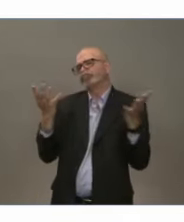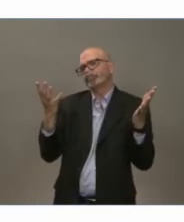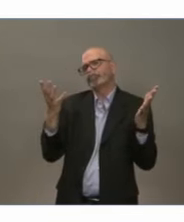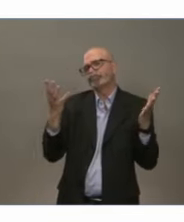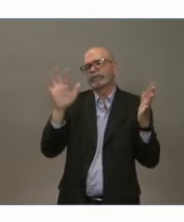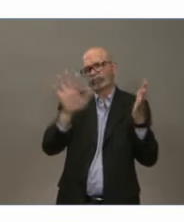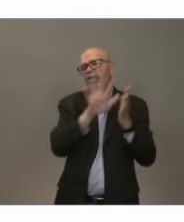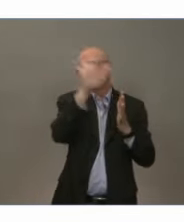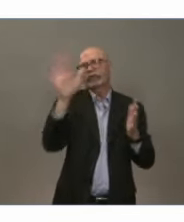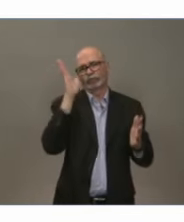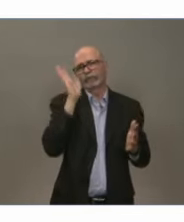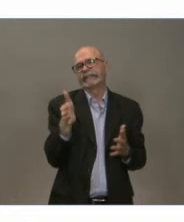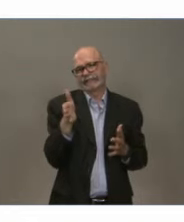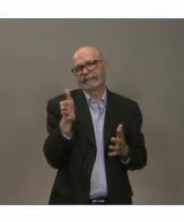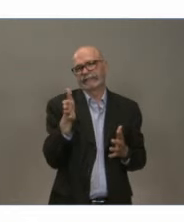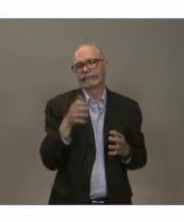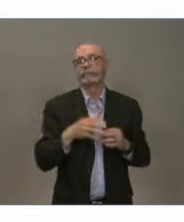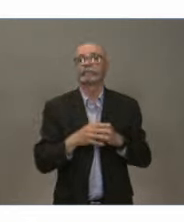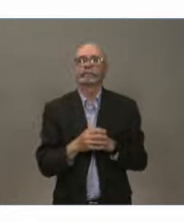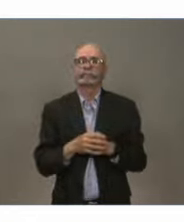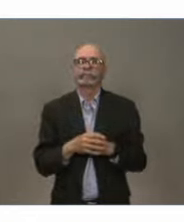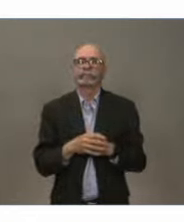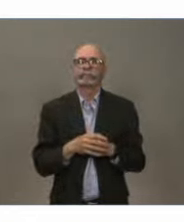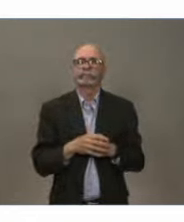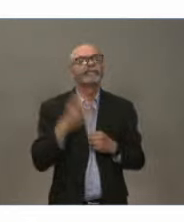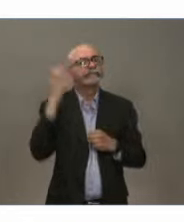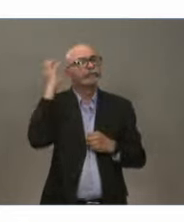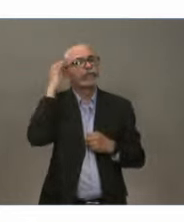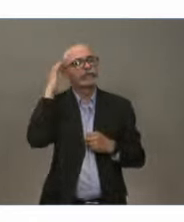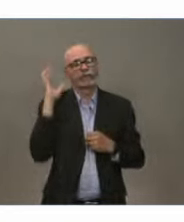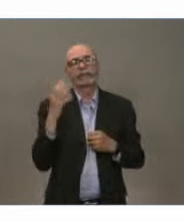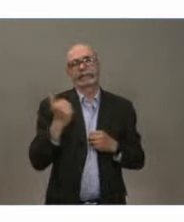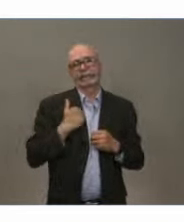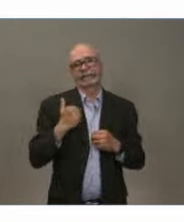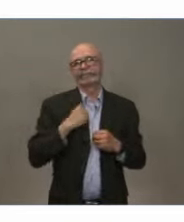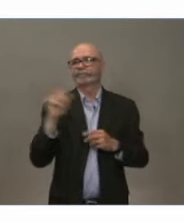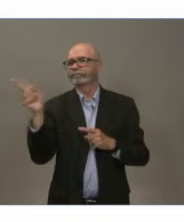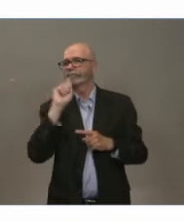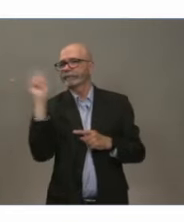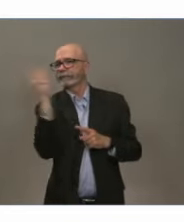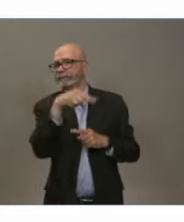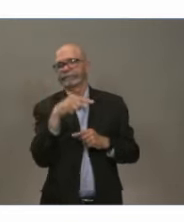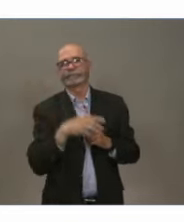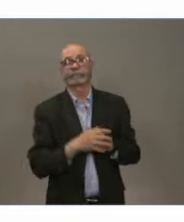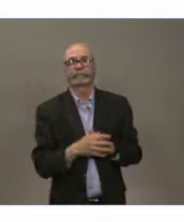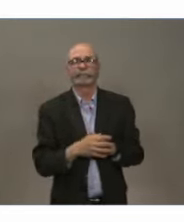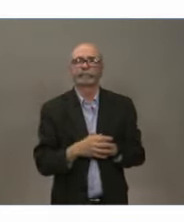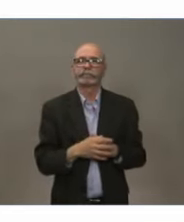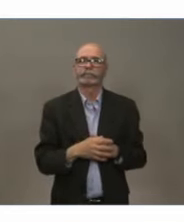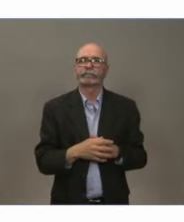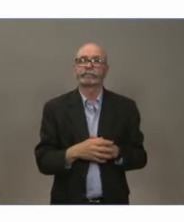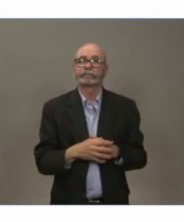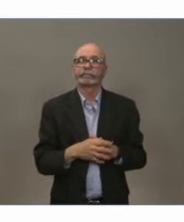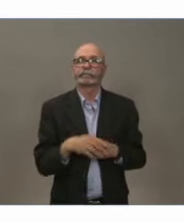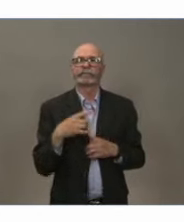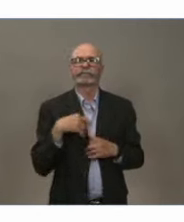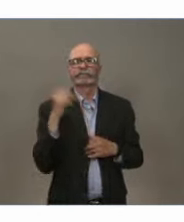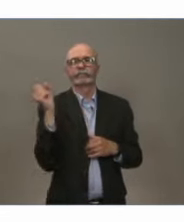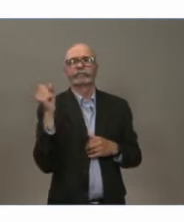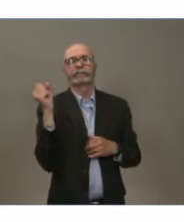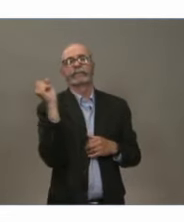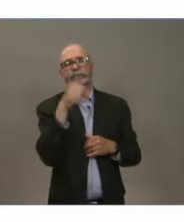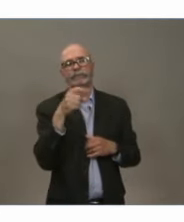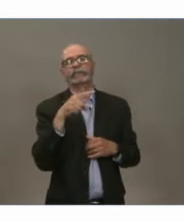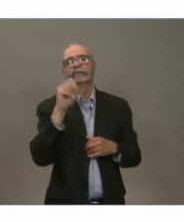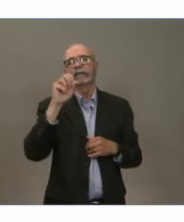Radio Canada. Good afternoon. So those questions are for Premier. Can you do a follow-up